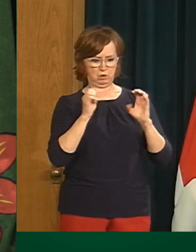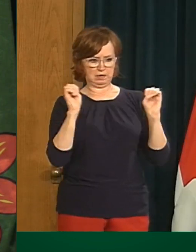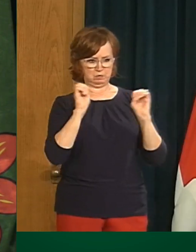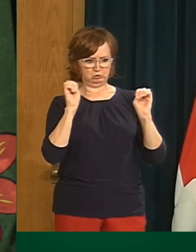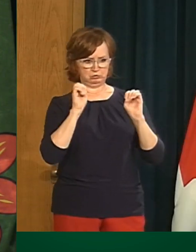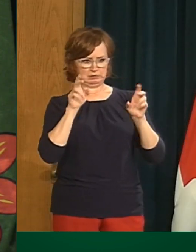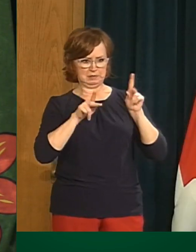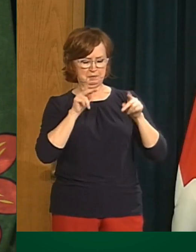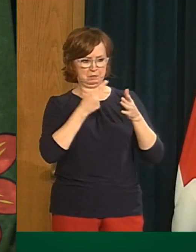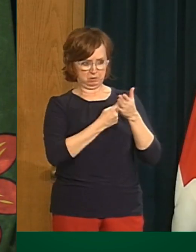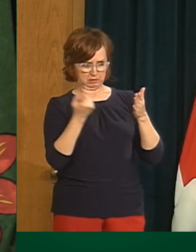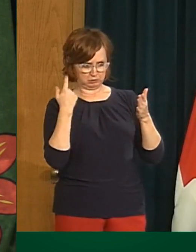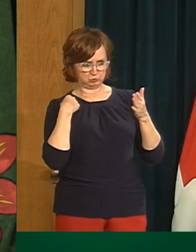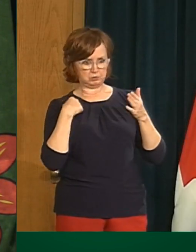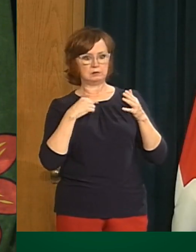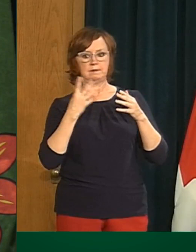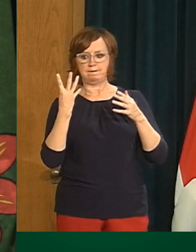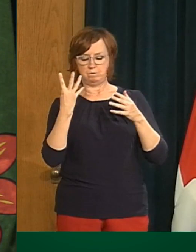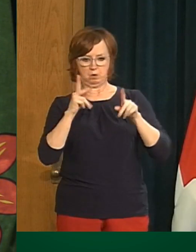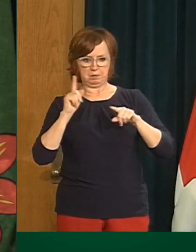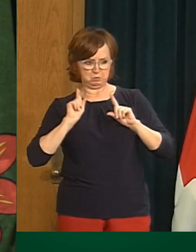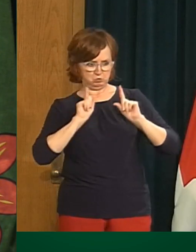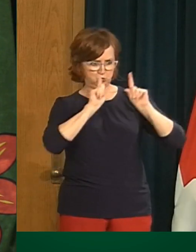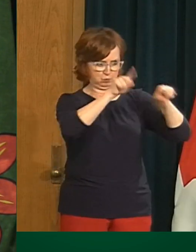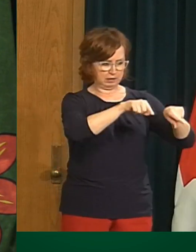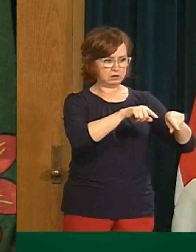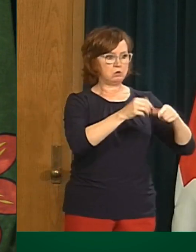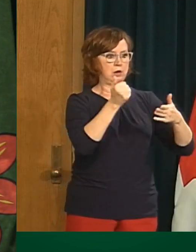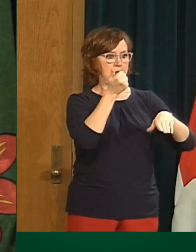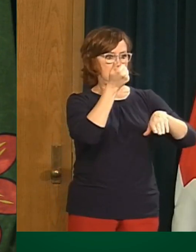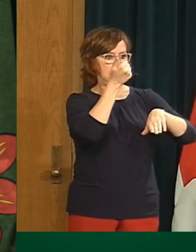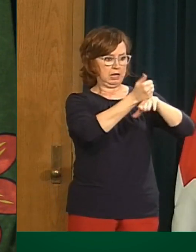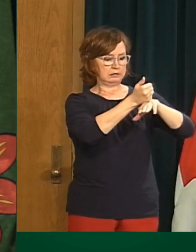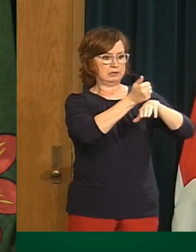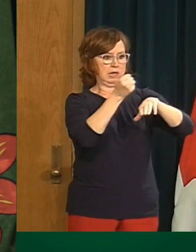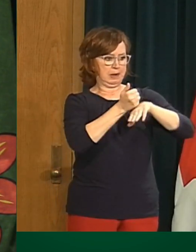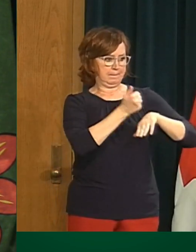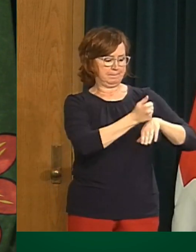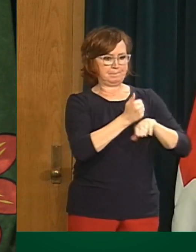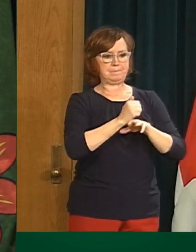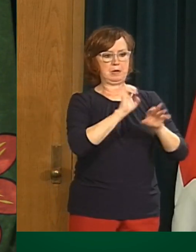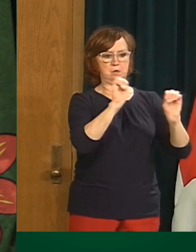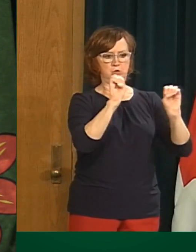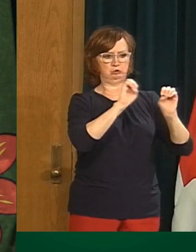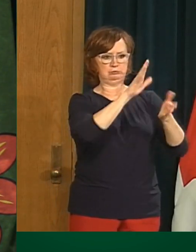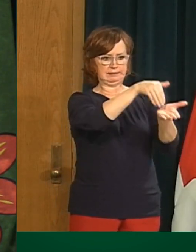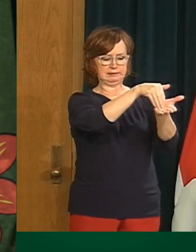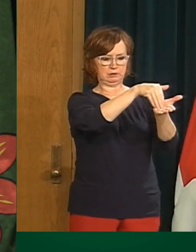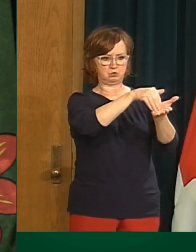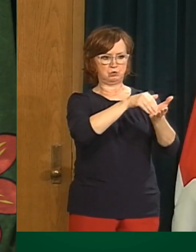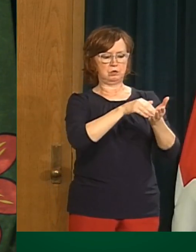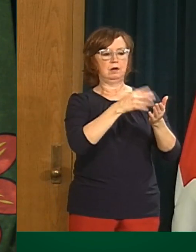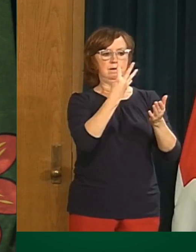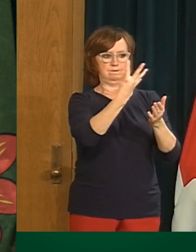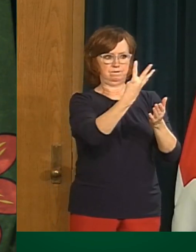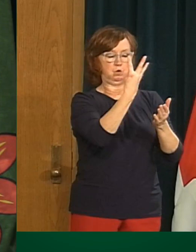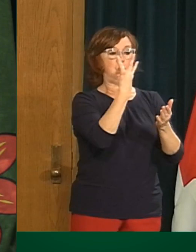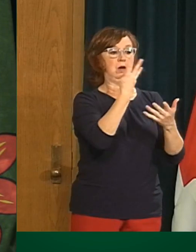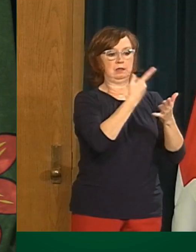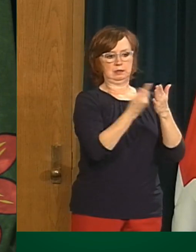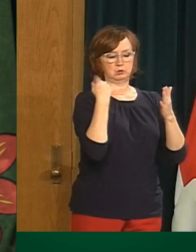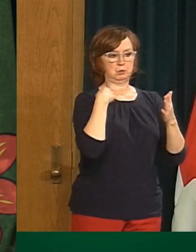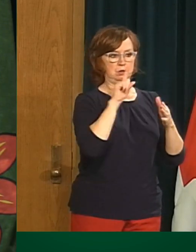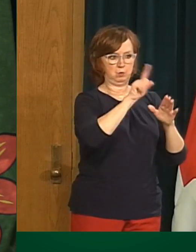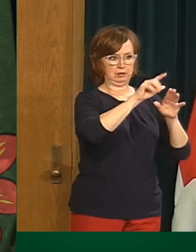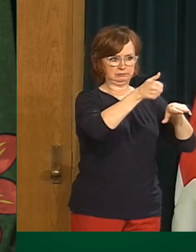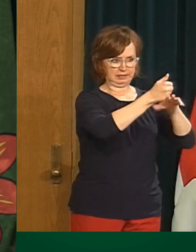center. We have since, those 4 have since left the community, but 2 more are being provided, 1 today and 1 early next week,